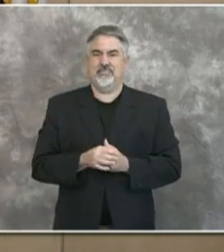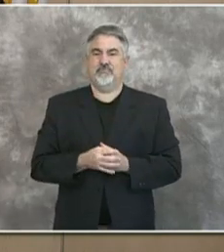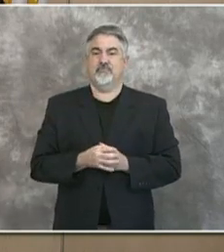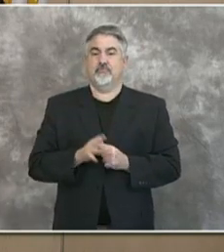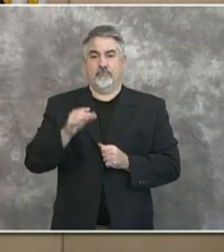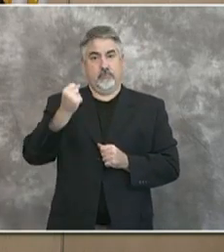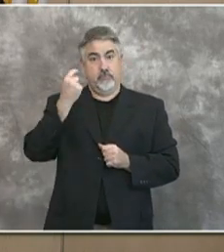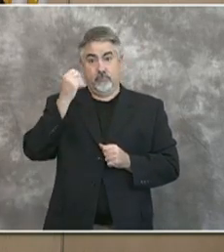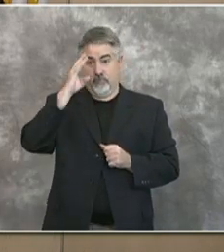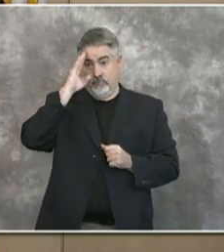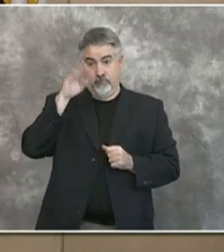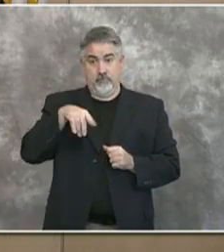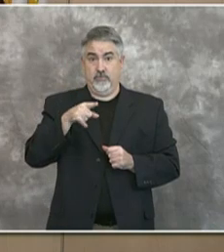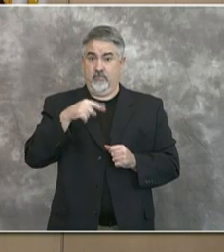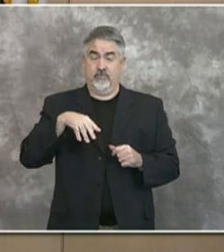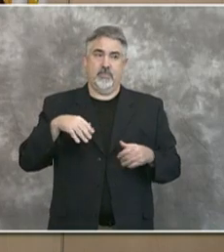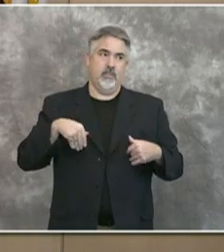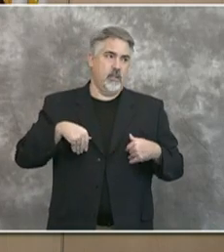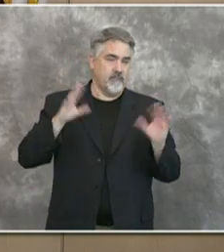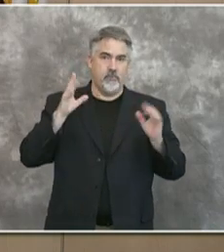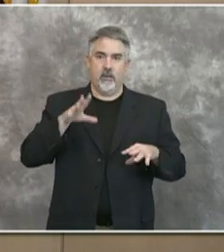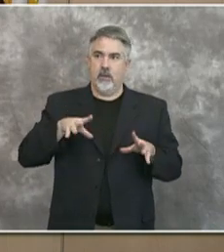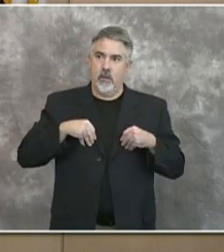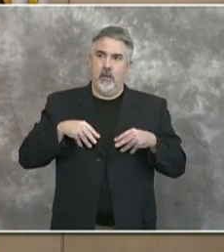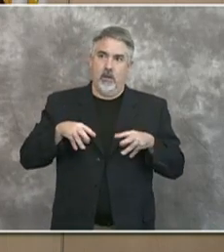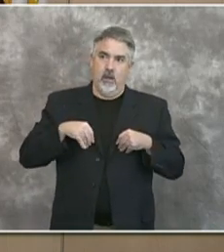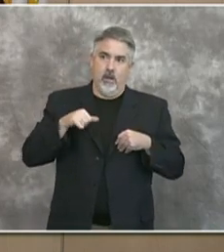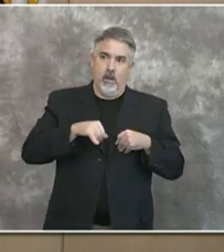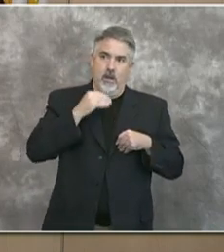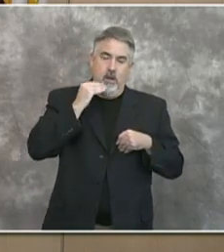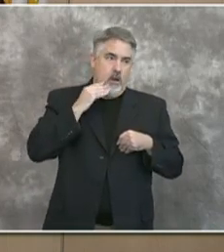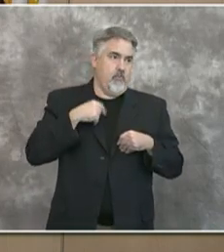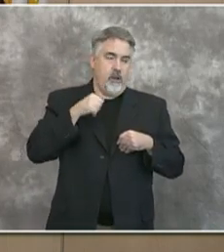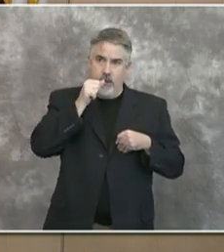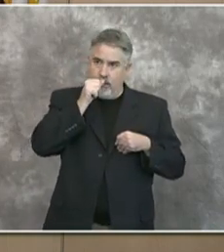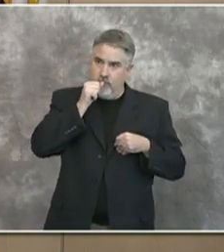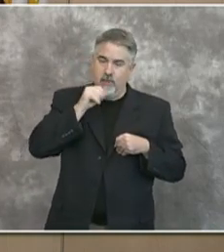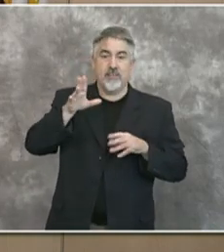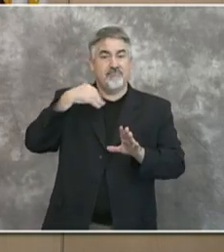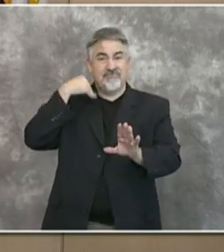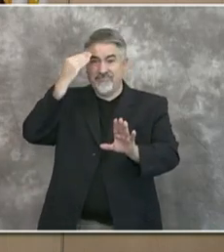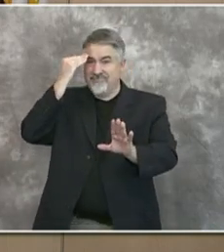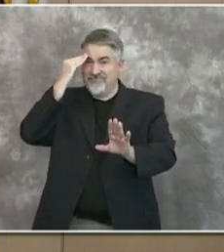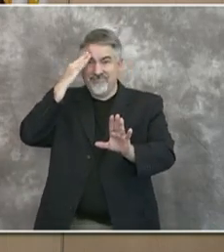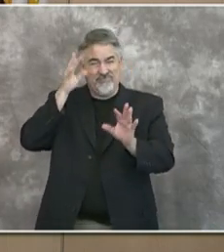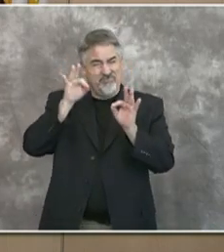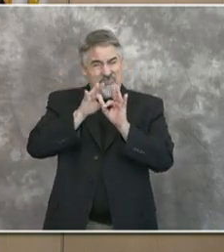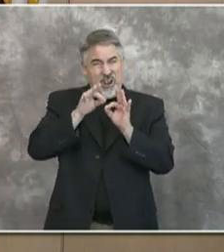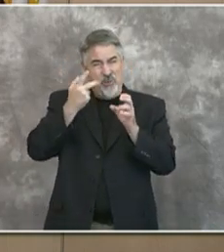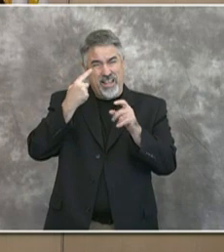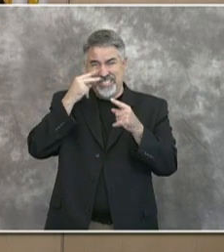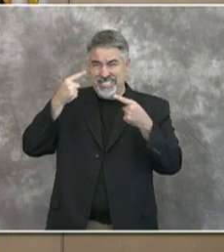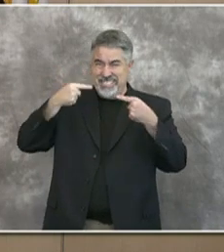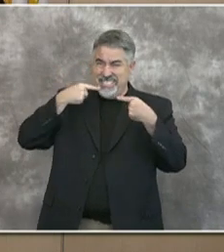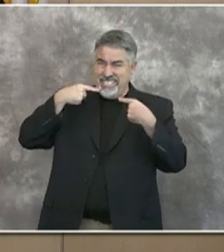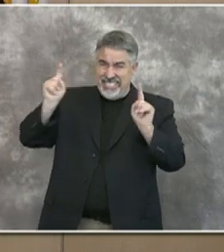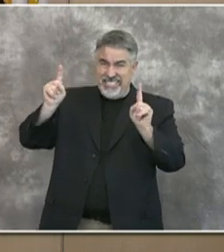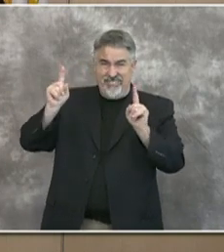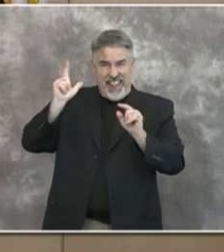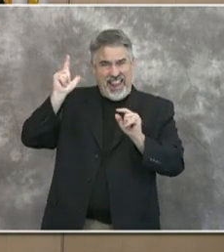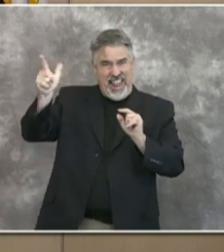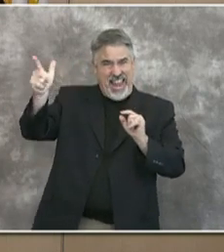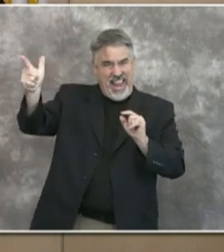tremendous efforts and sacrifice. Our collective efforts are indeed working, but we must continue to stay the course